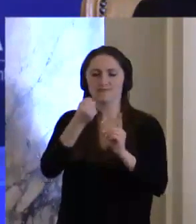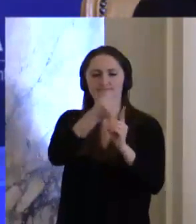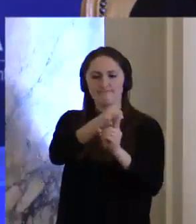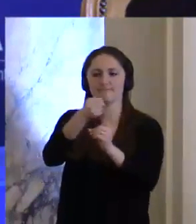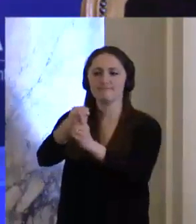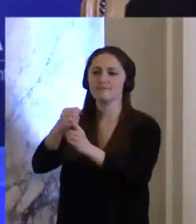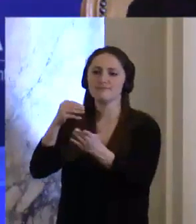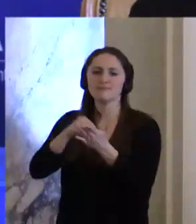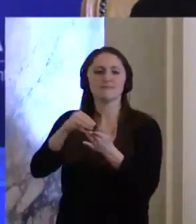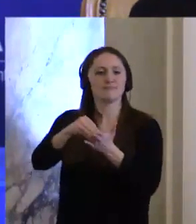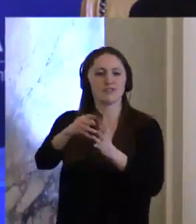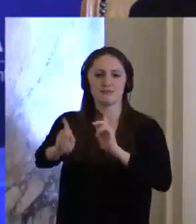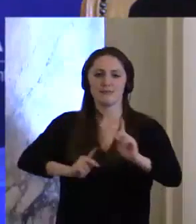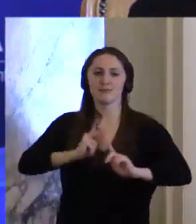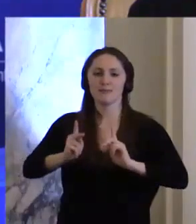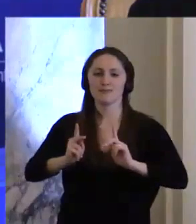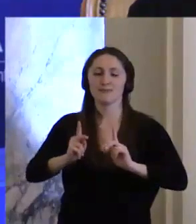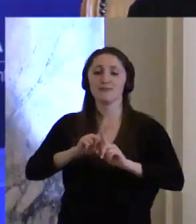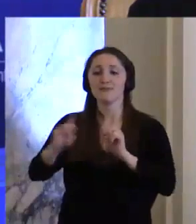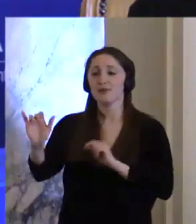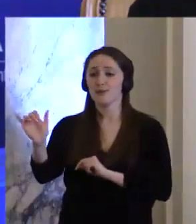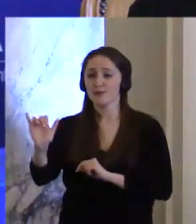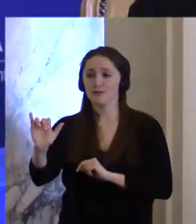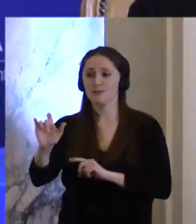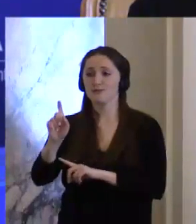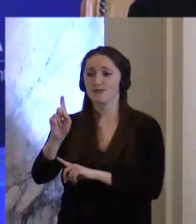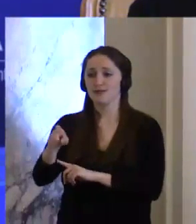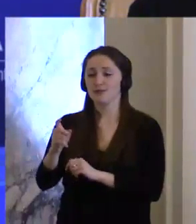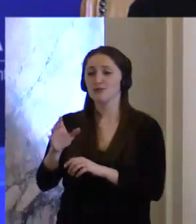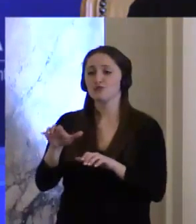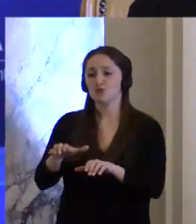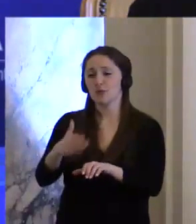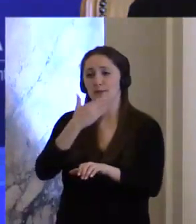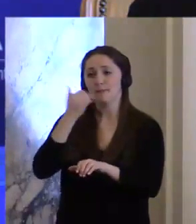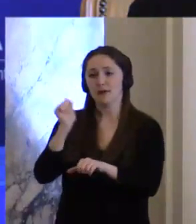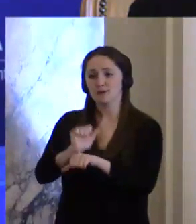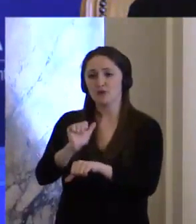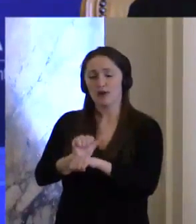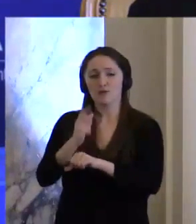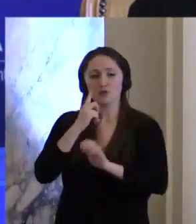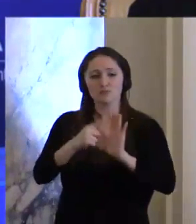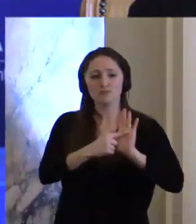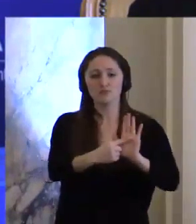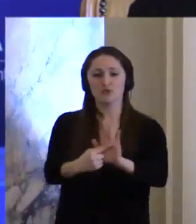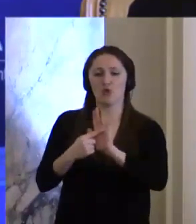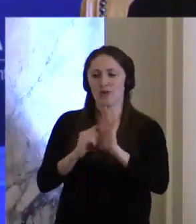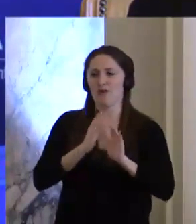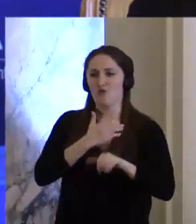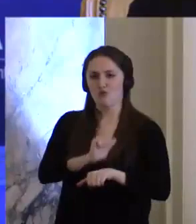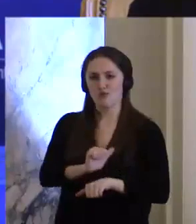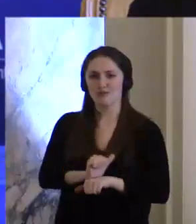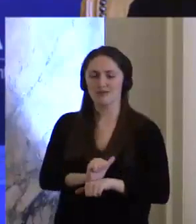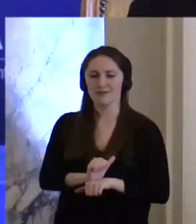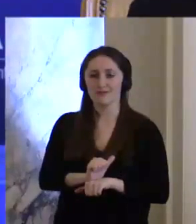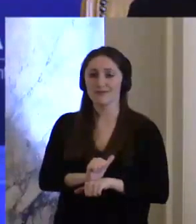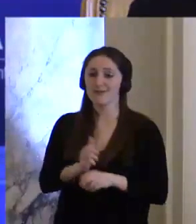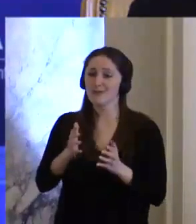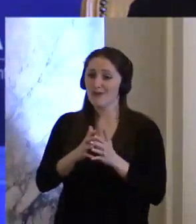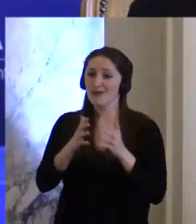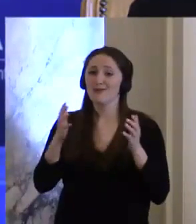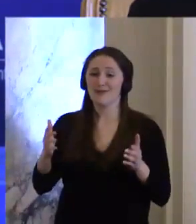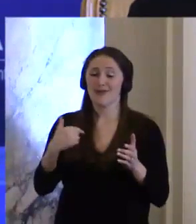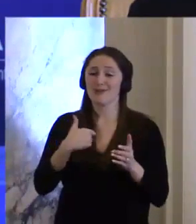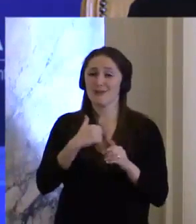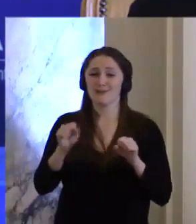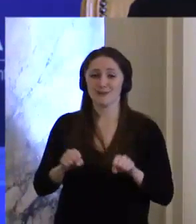también tenemos que mostrar de mejor forma qué es lo que estamos haciendo, porque hacemos muchísimo y no siempre se